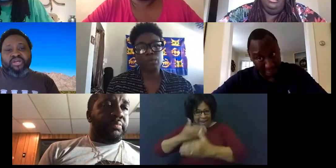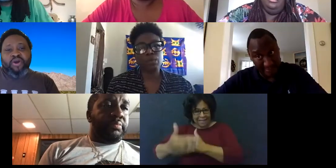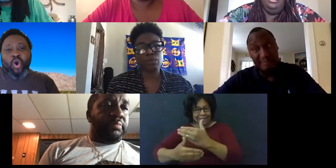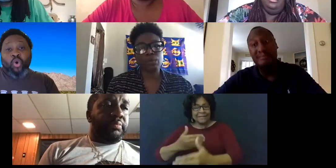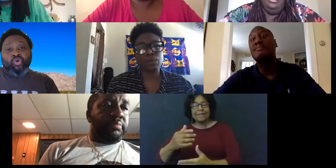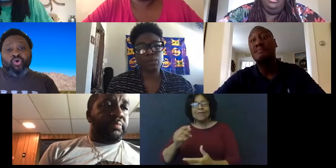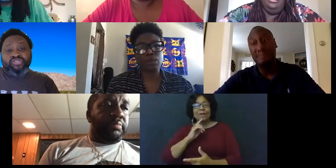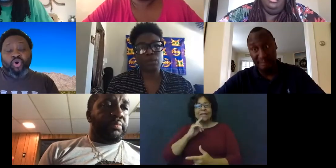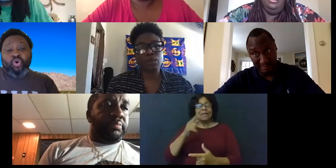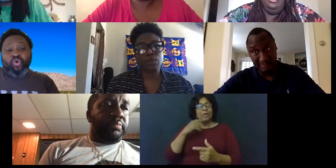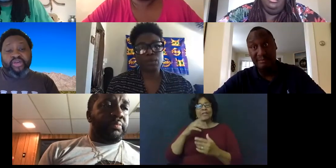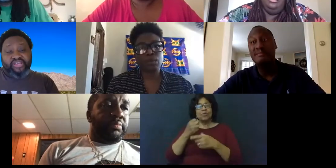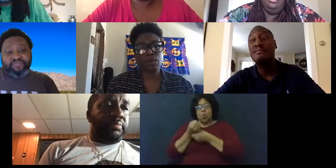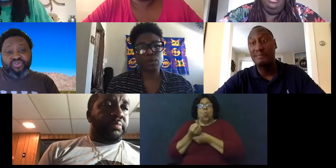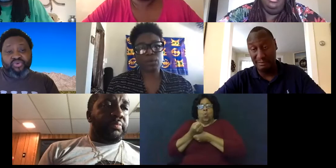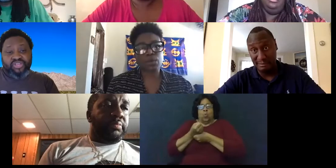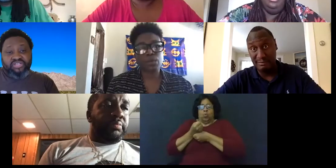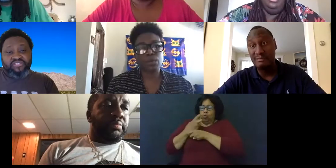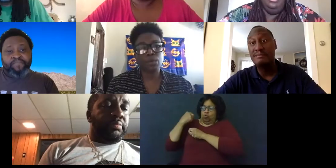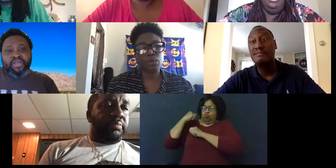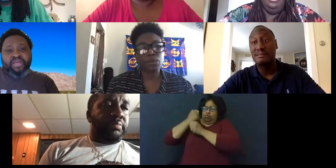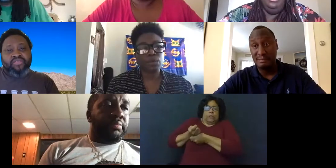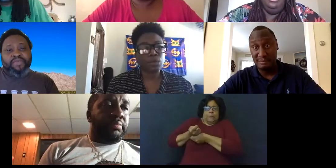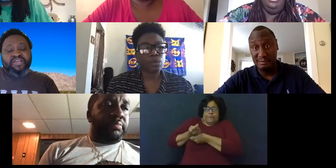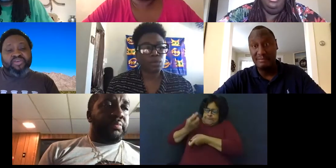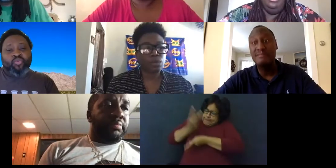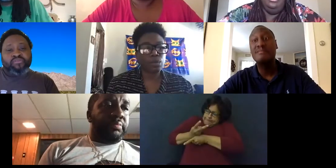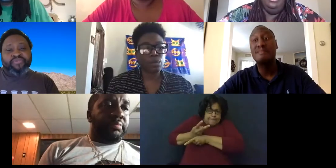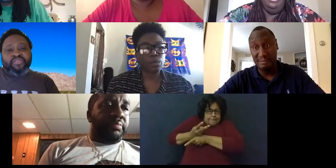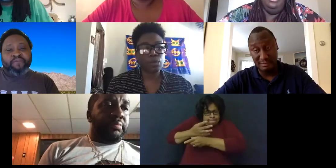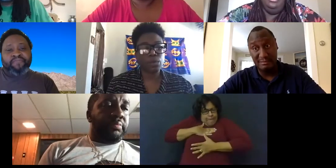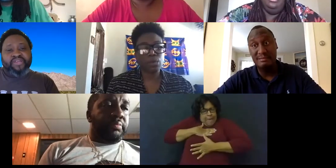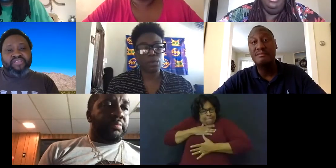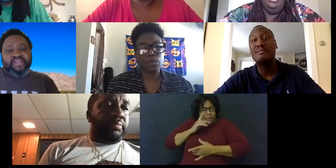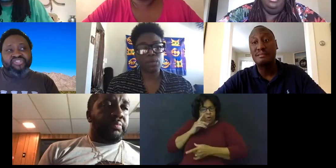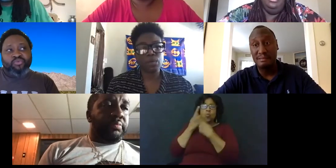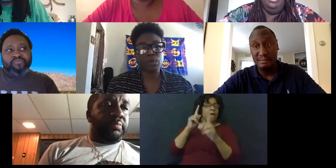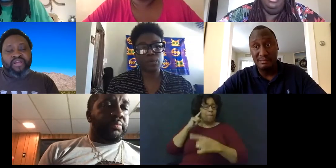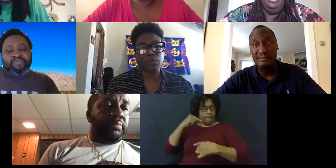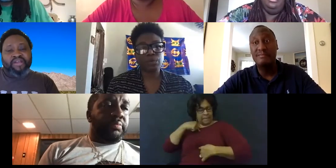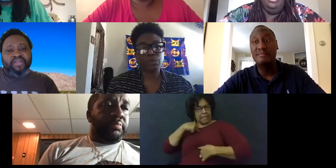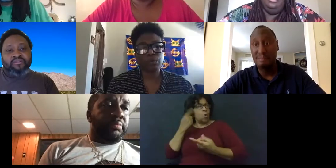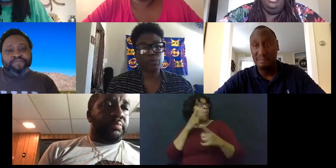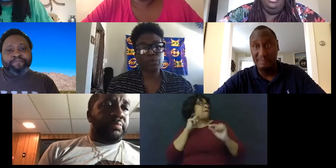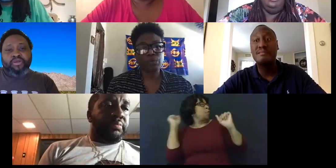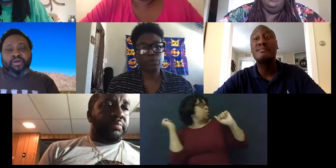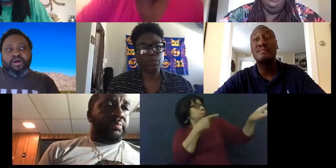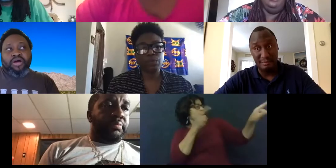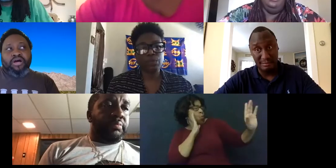continue to hold on to old ways of doing things. And because it worked for them, thinks that it should work for everybody